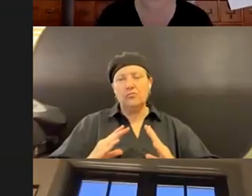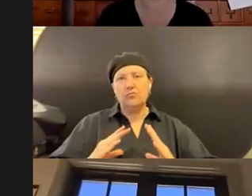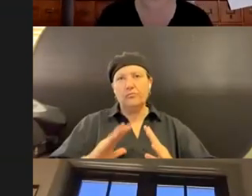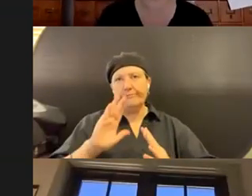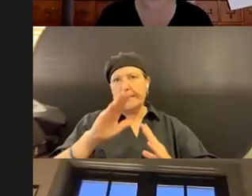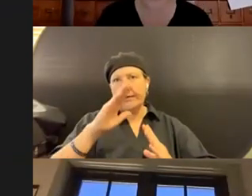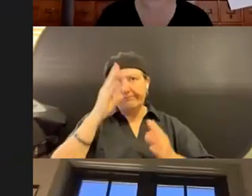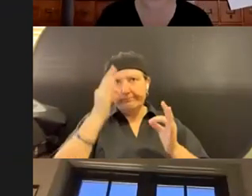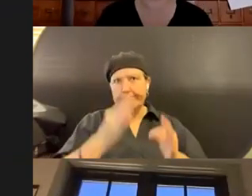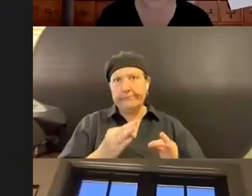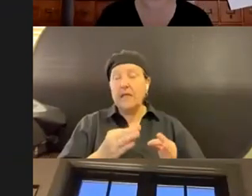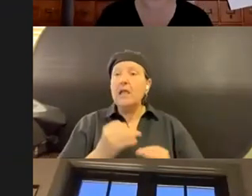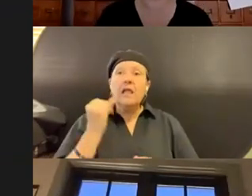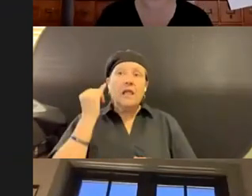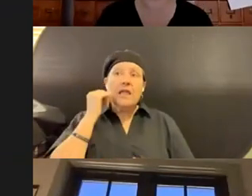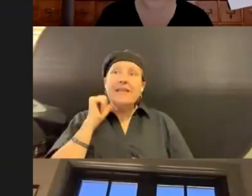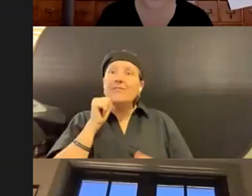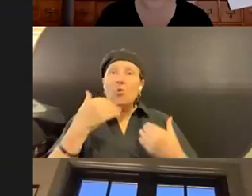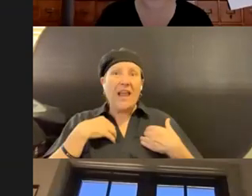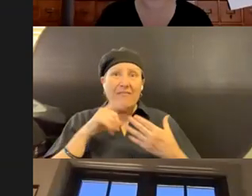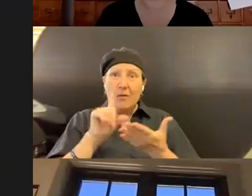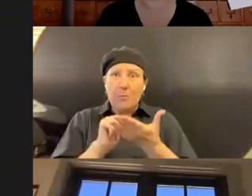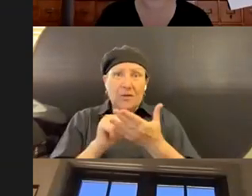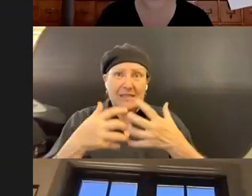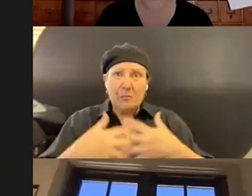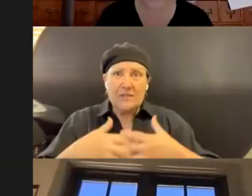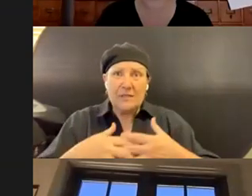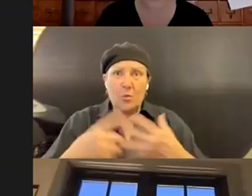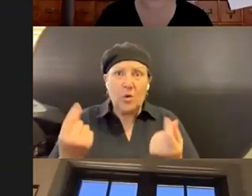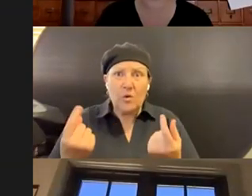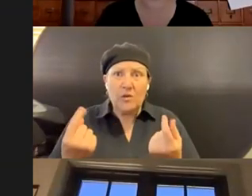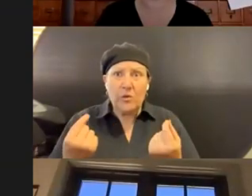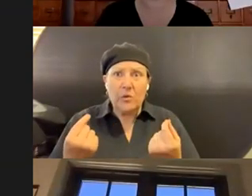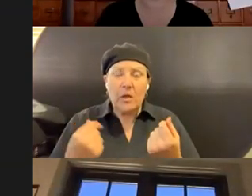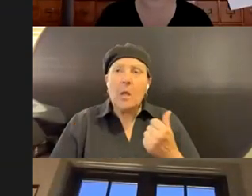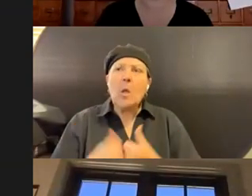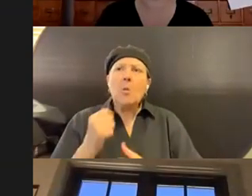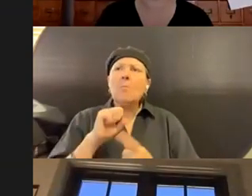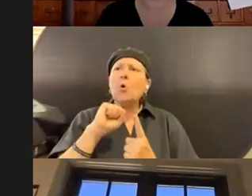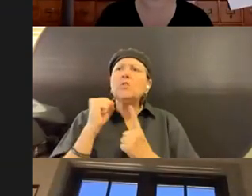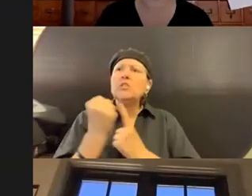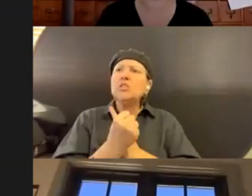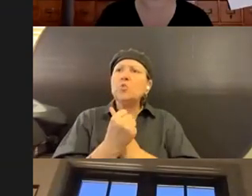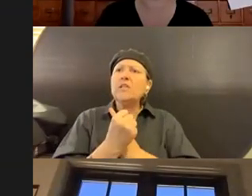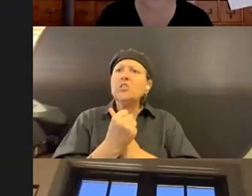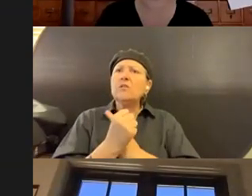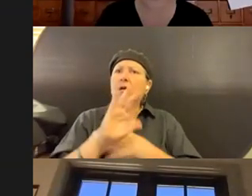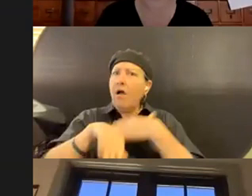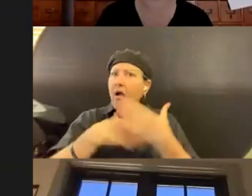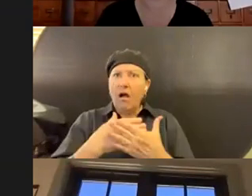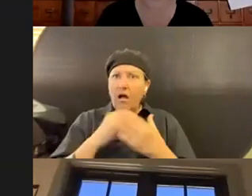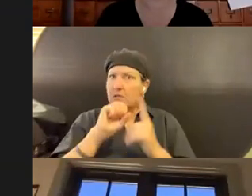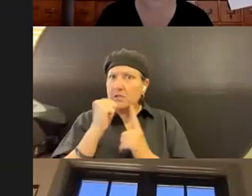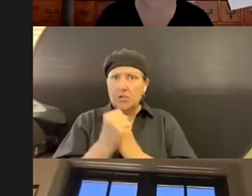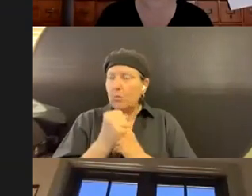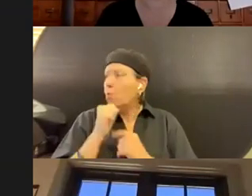Okay, what about not having a printer? So in most cases, teachers are actually, in all cases, we're not expecting students to print